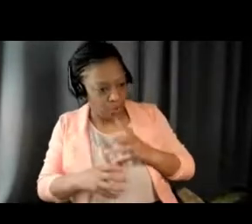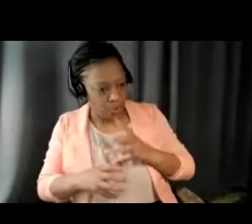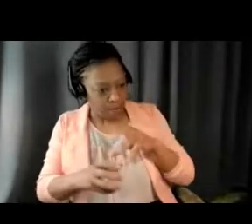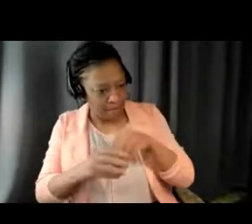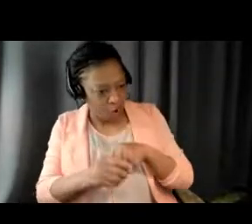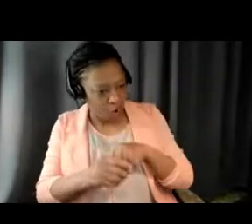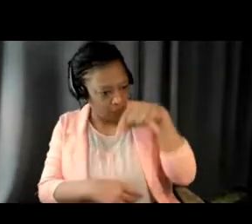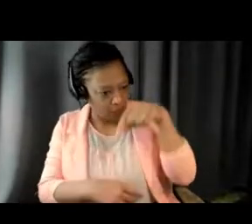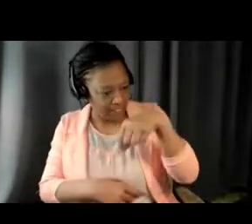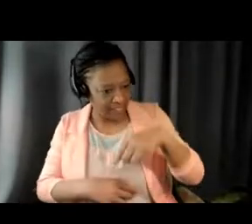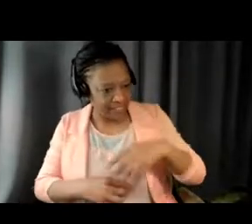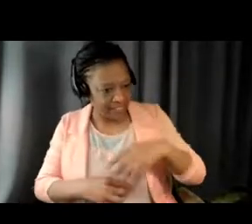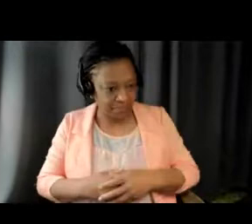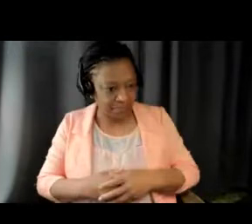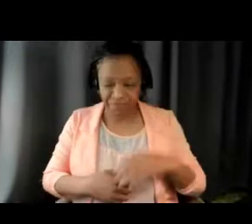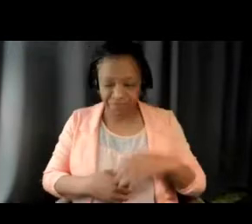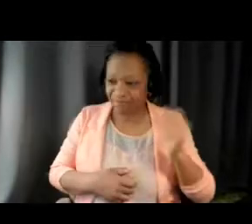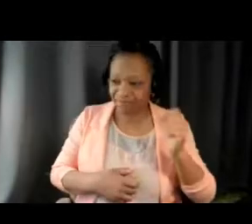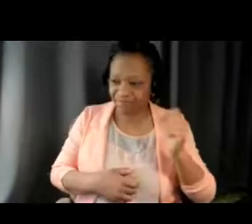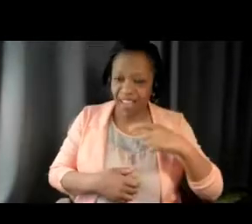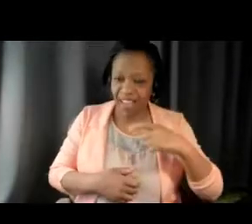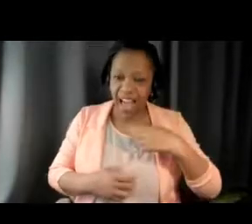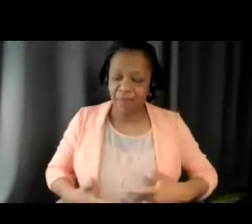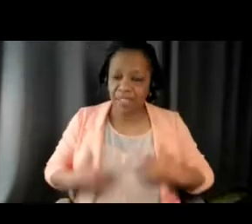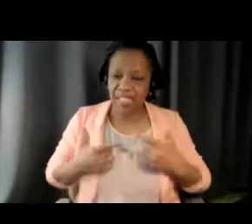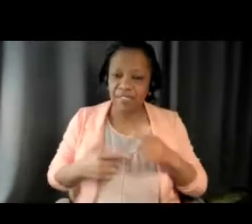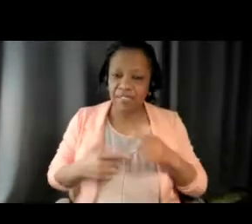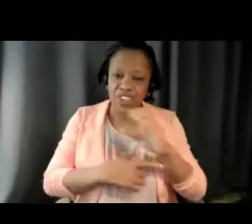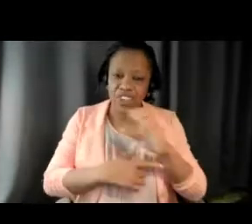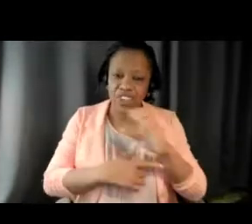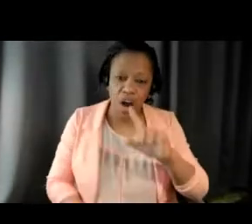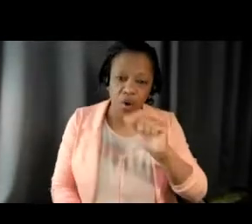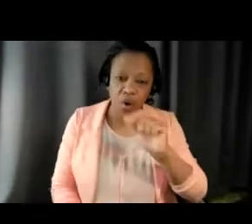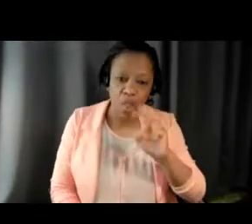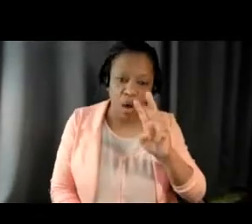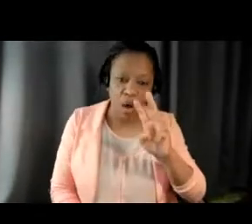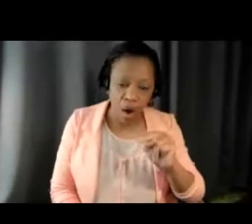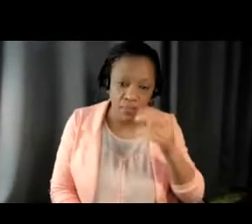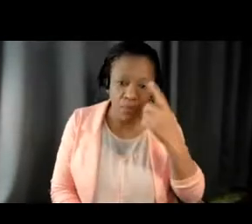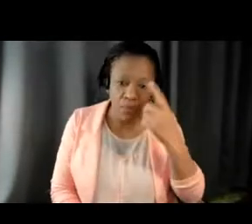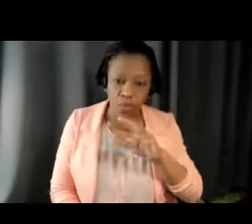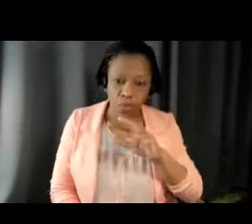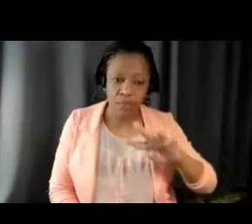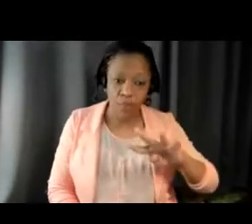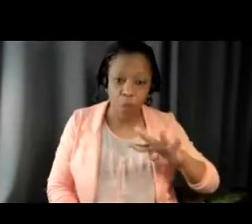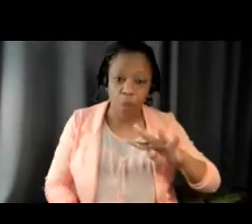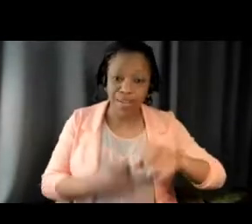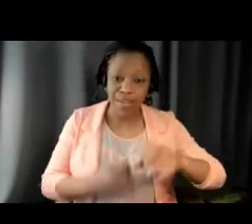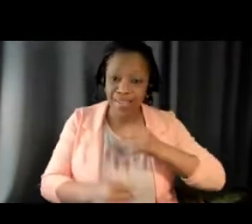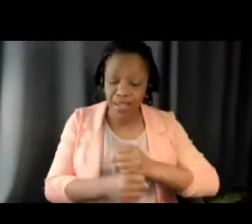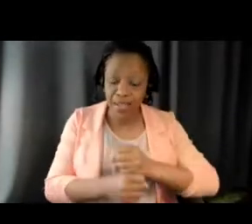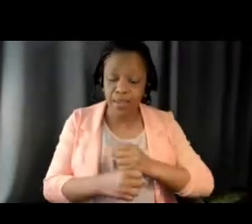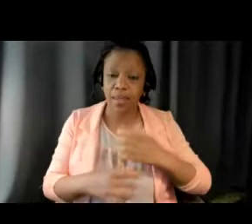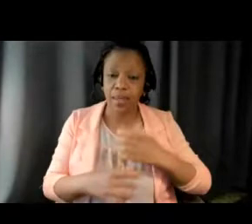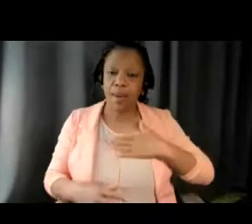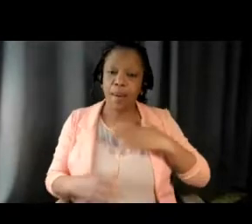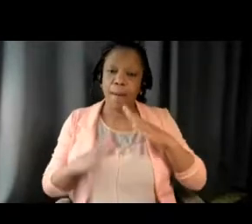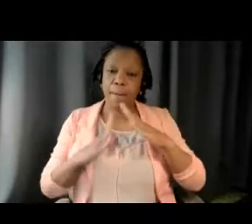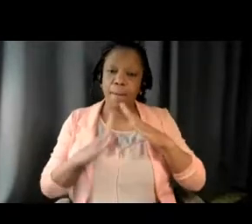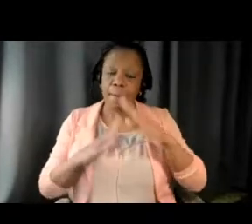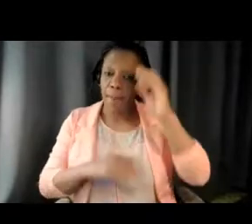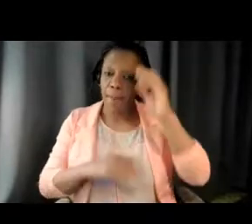I've been living in Chicago Lawn for 34 years now. When me and my husband first purchased the